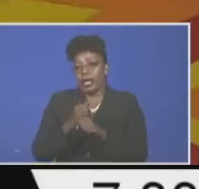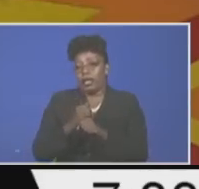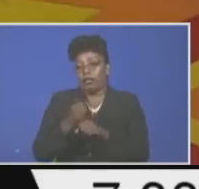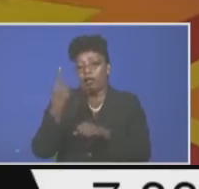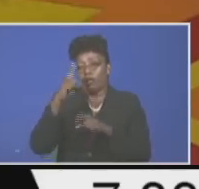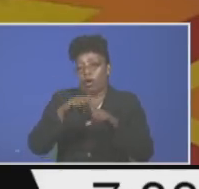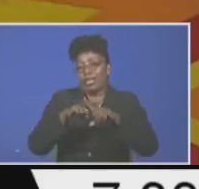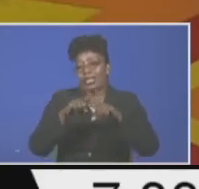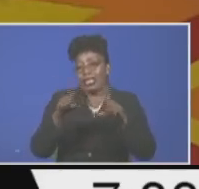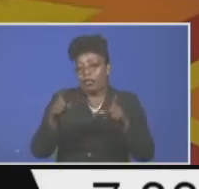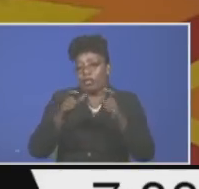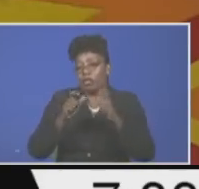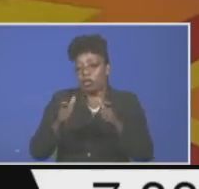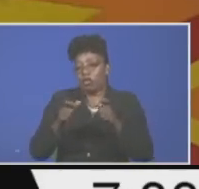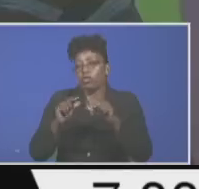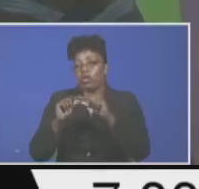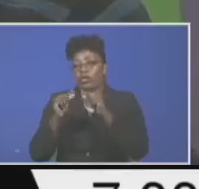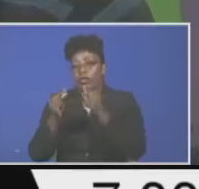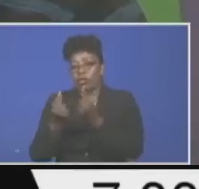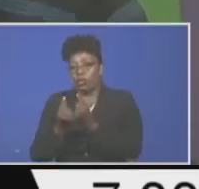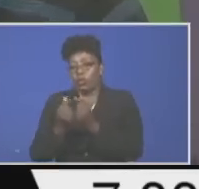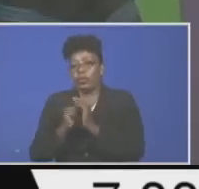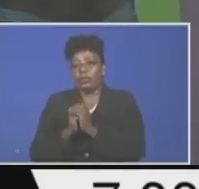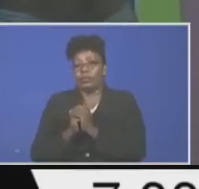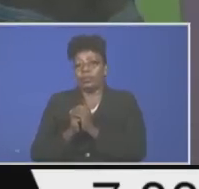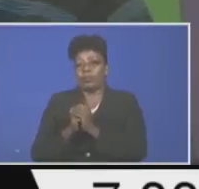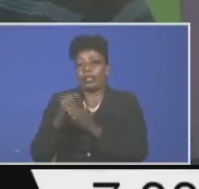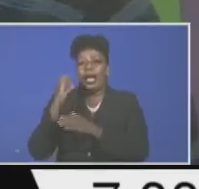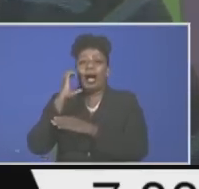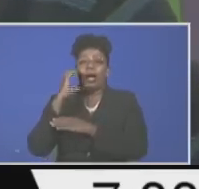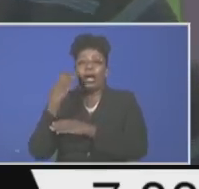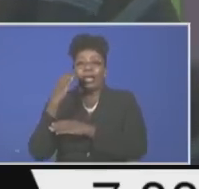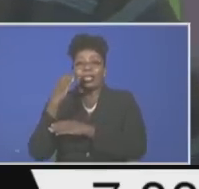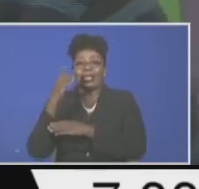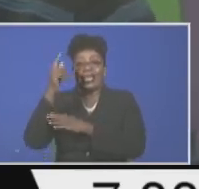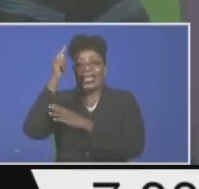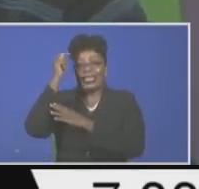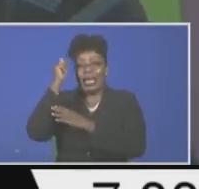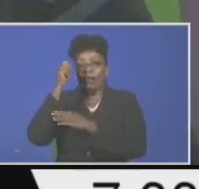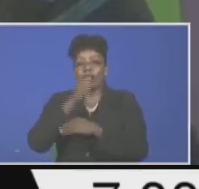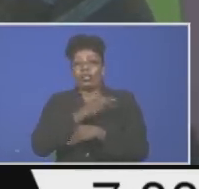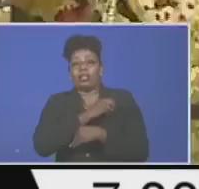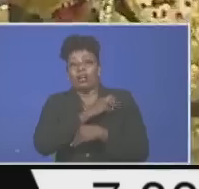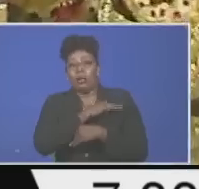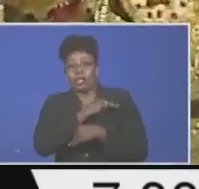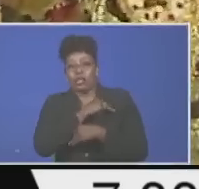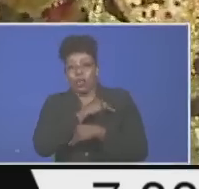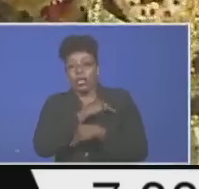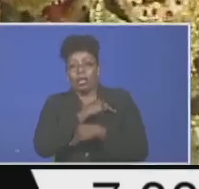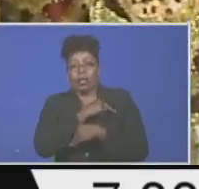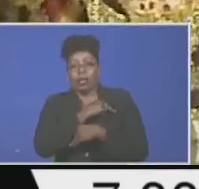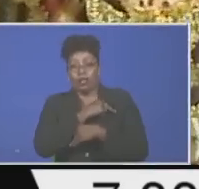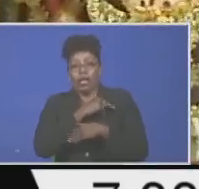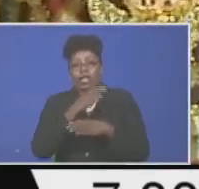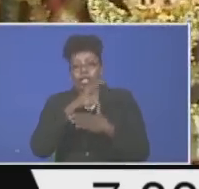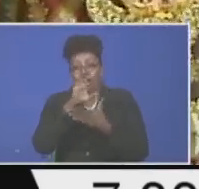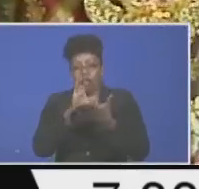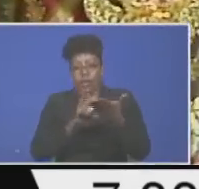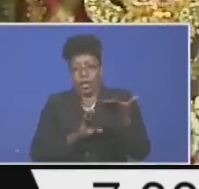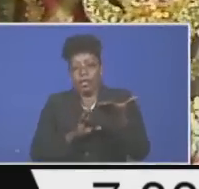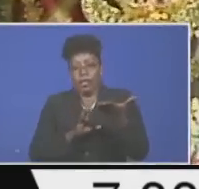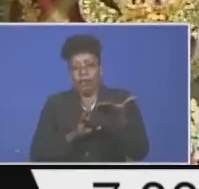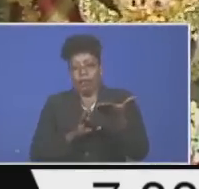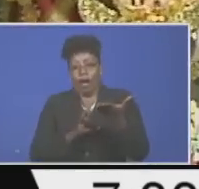different Junkanoos from different groups. Johnson's cousin and designer Terrence Red-Eye McSweeney gave us a breakdown on the creativity